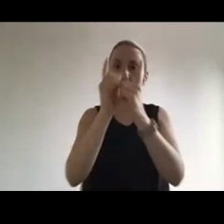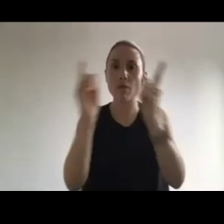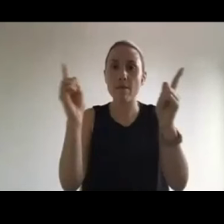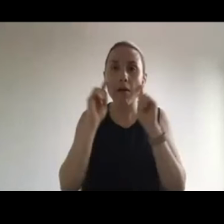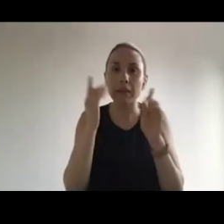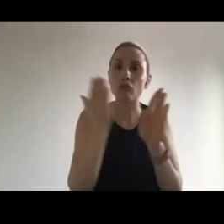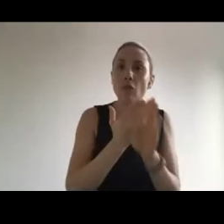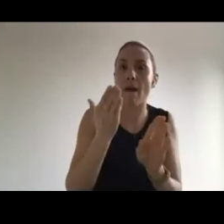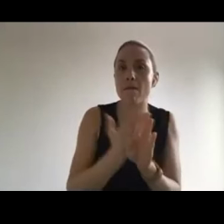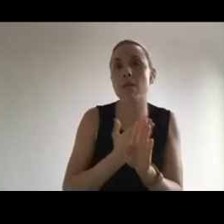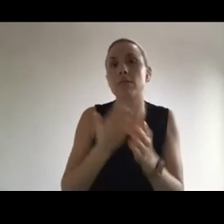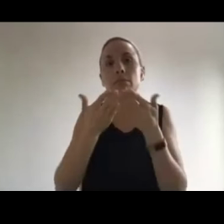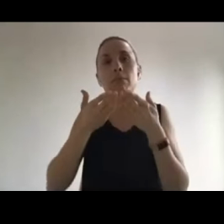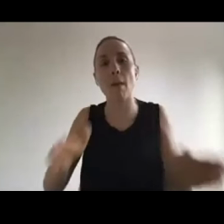funds.